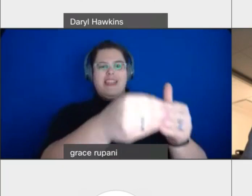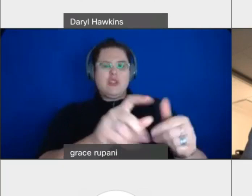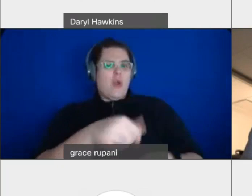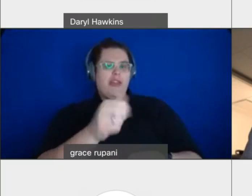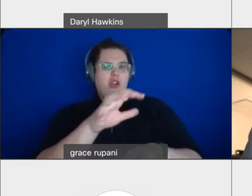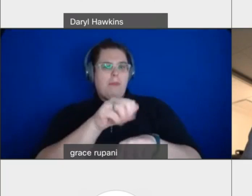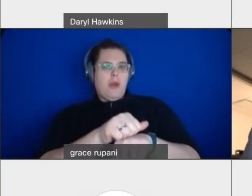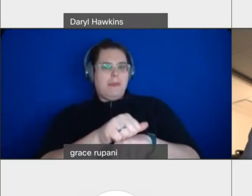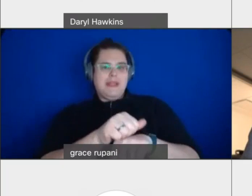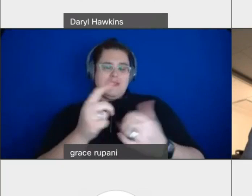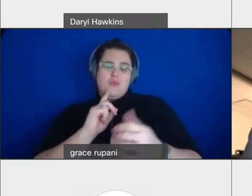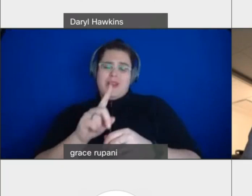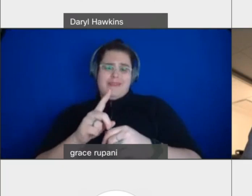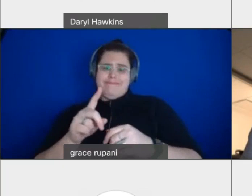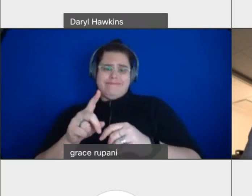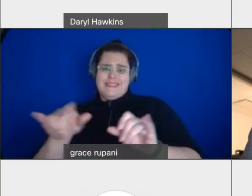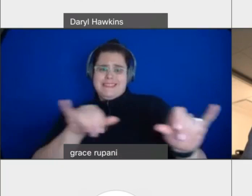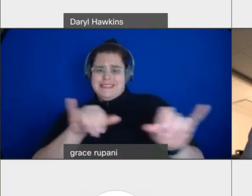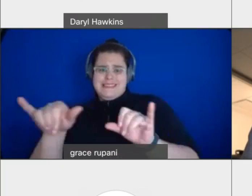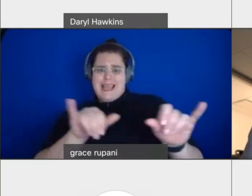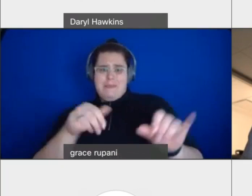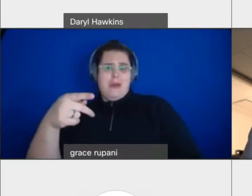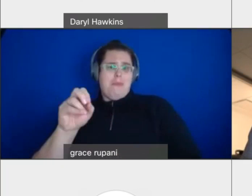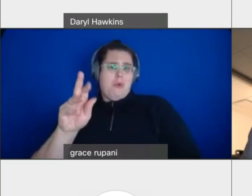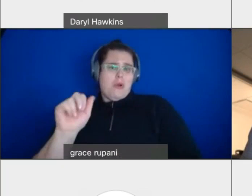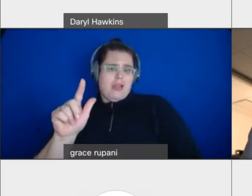portal that is at